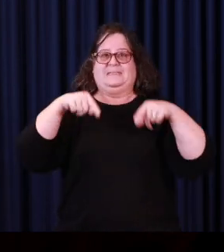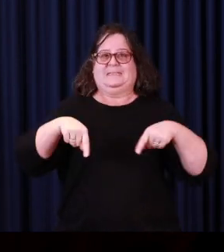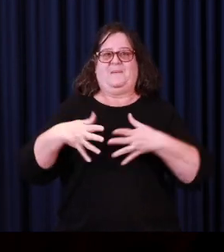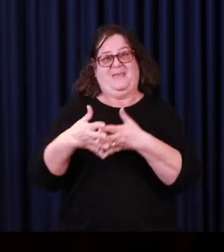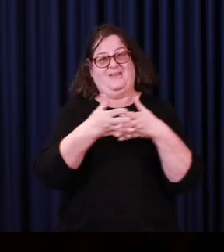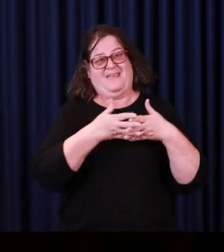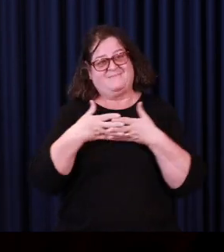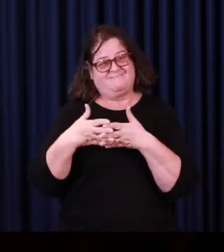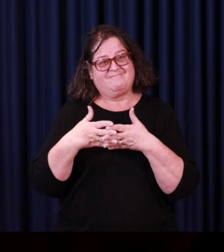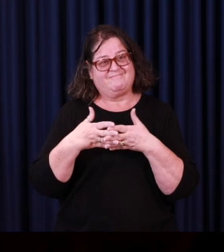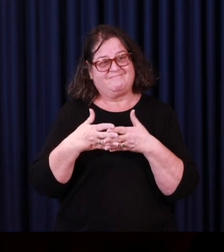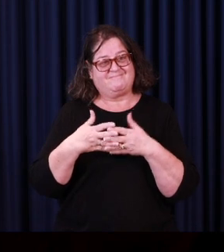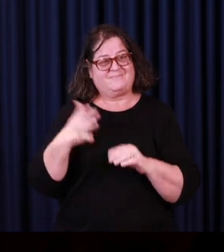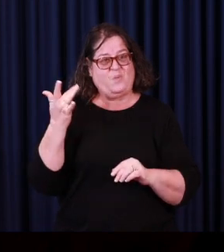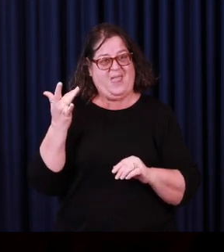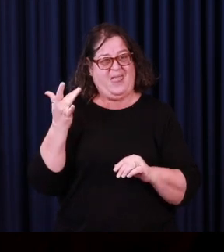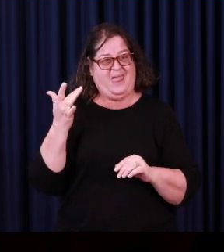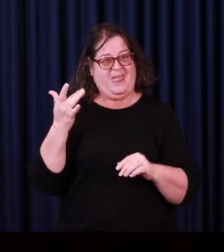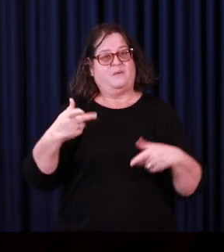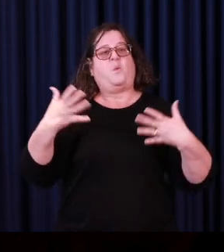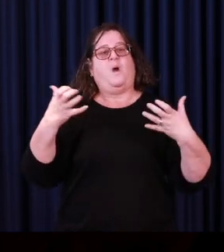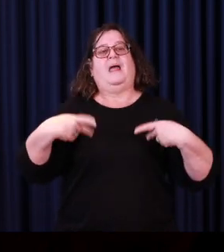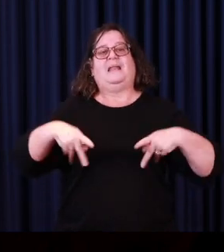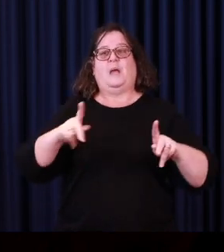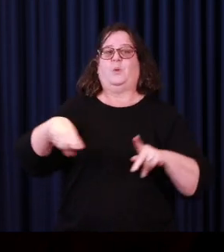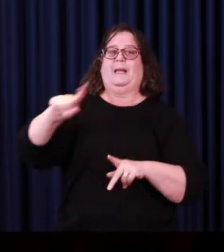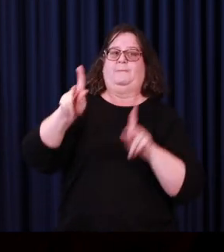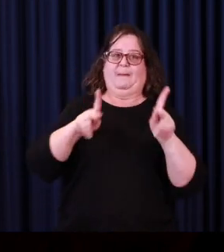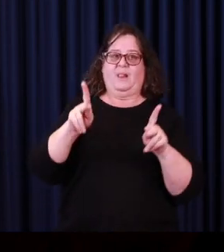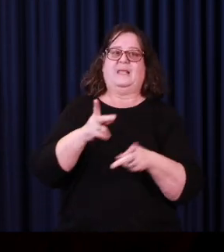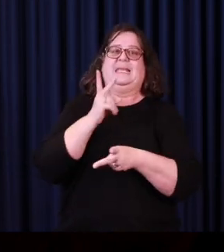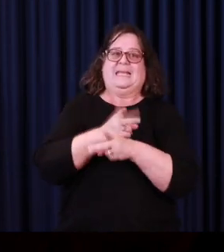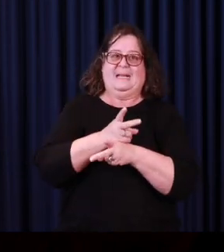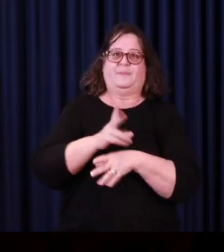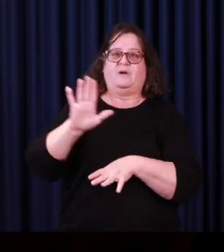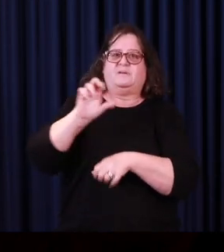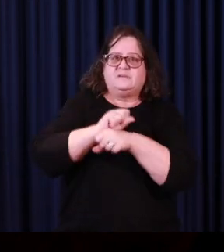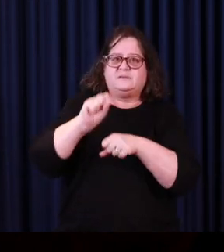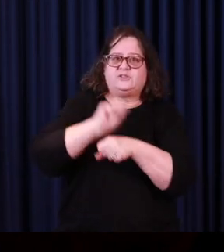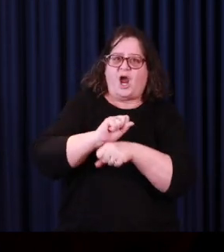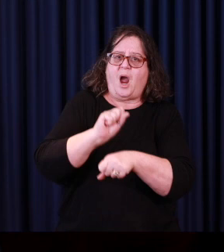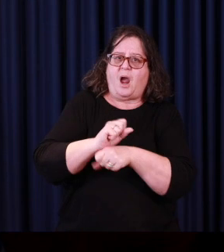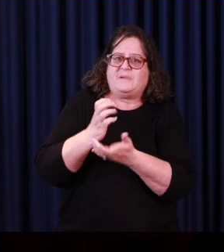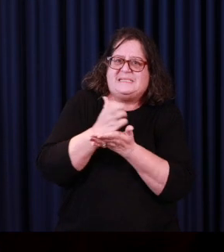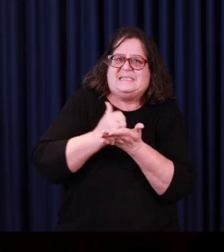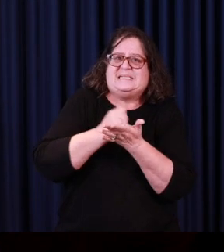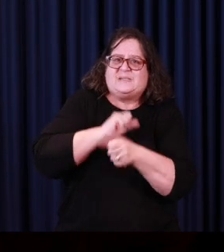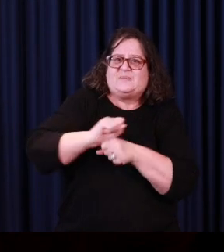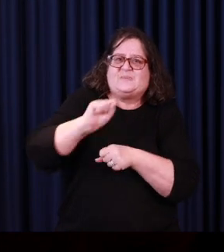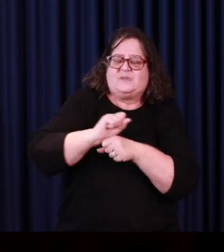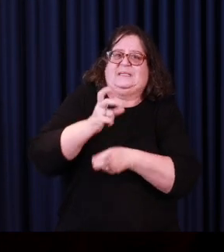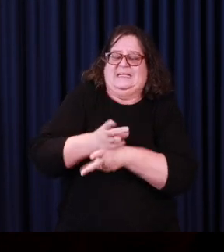letting Arizonans keep more of their hard-earned money. And having come this far, as other